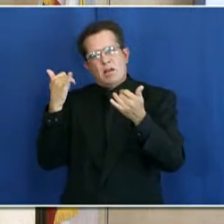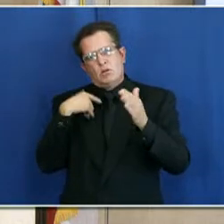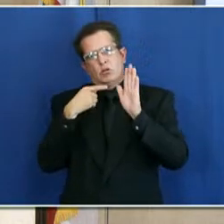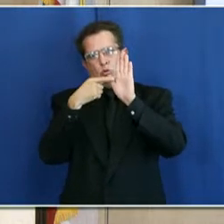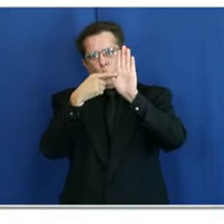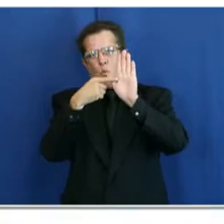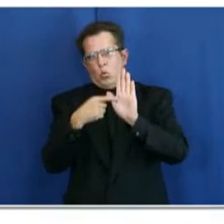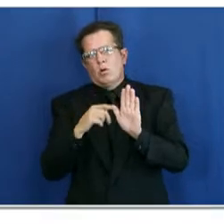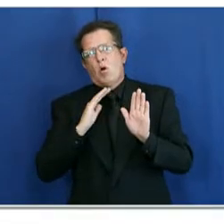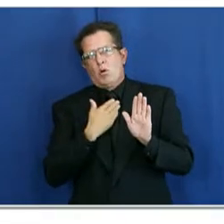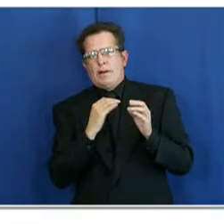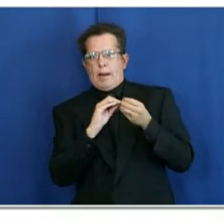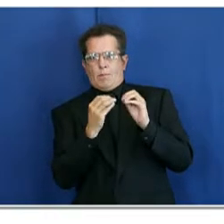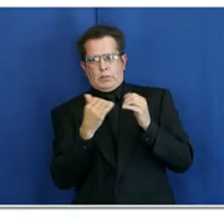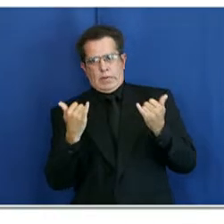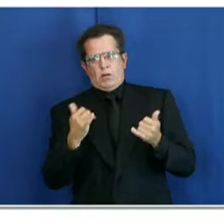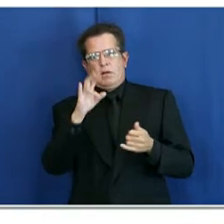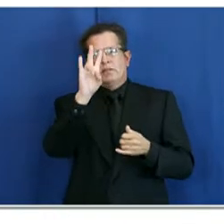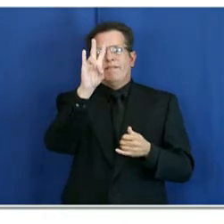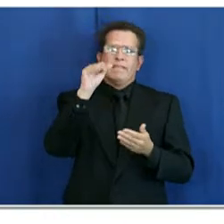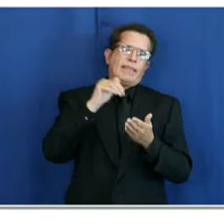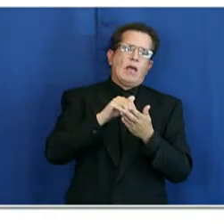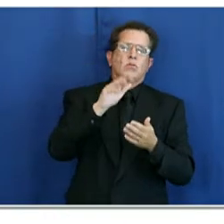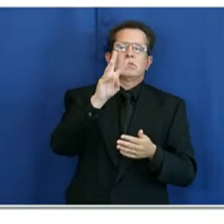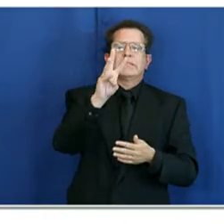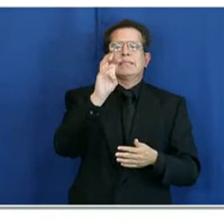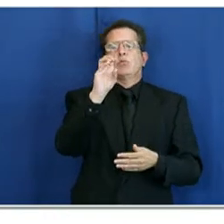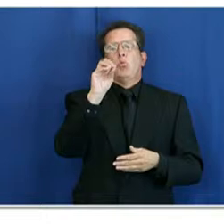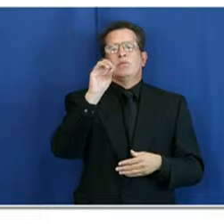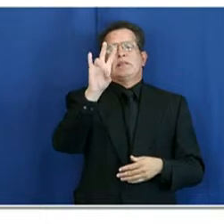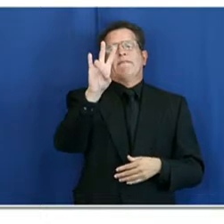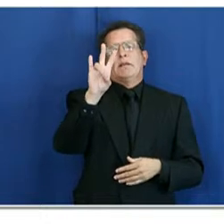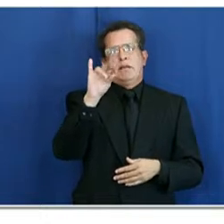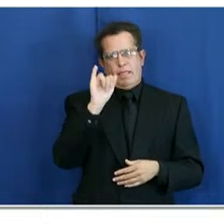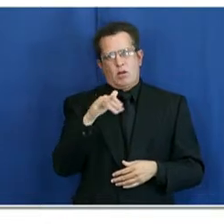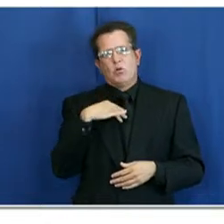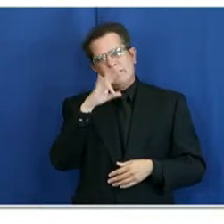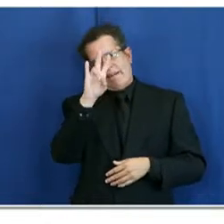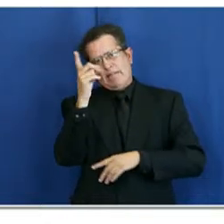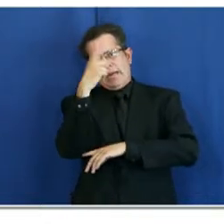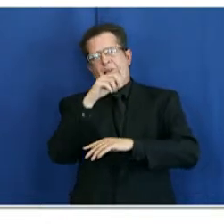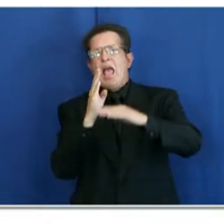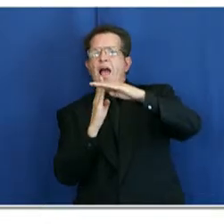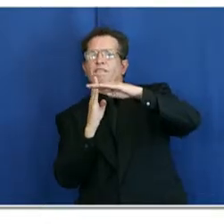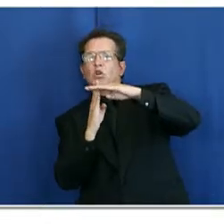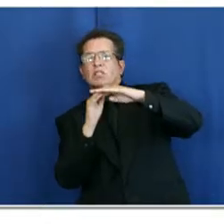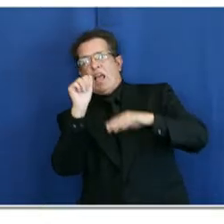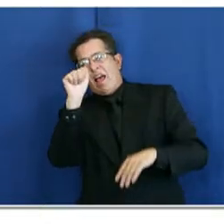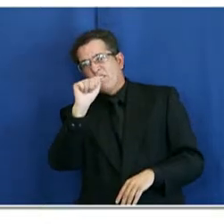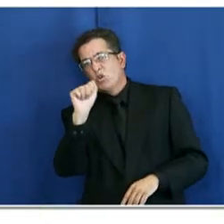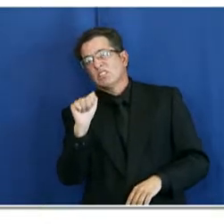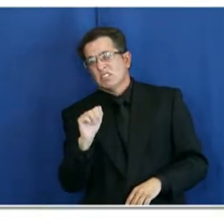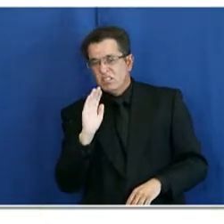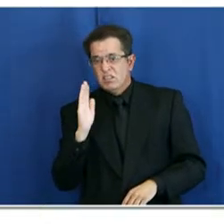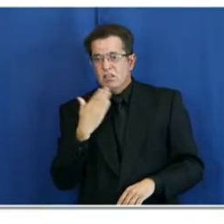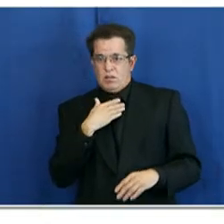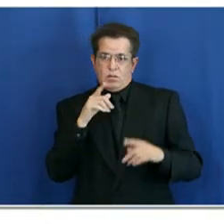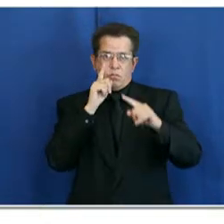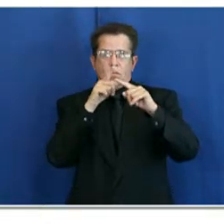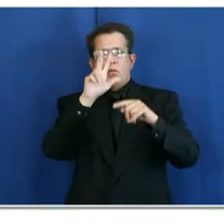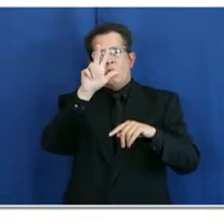quickly. Today we're reporting 7,607 is our 7-day average of testing. Again, well in excess of our goal. Our percentage of